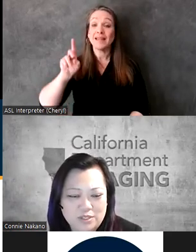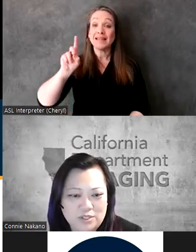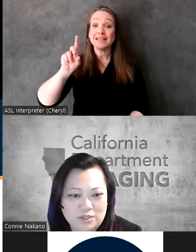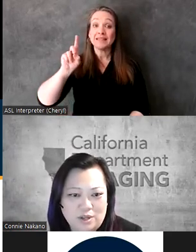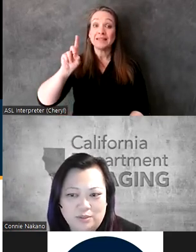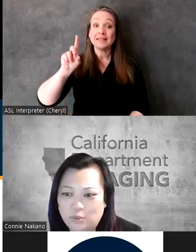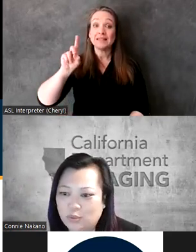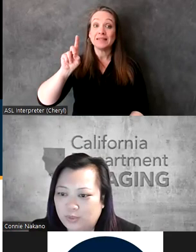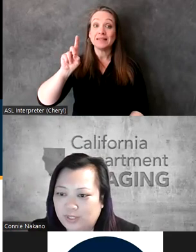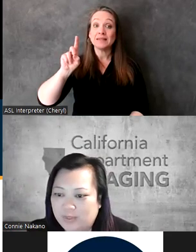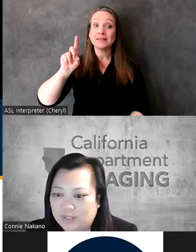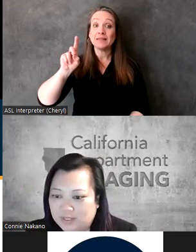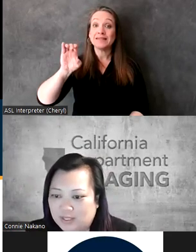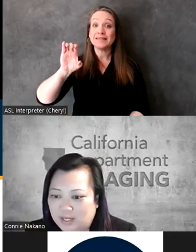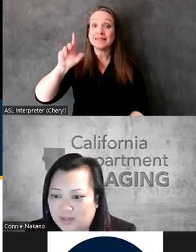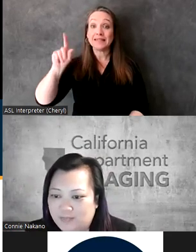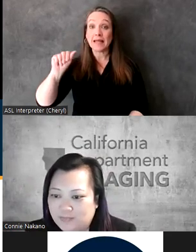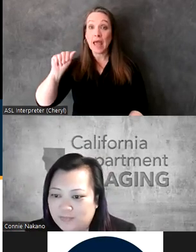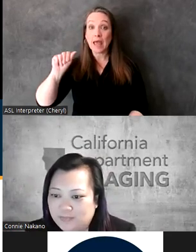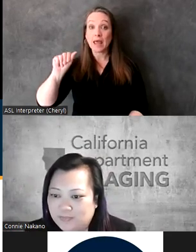have questions on the local playbook?